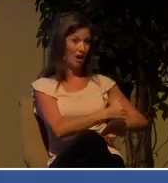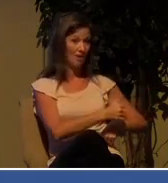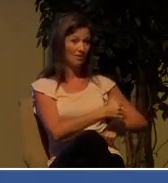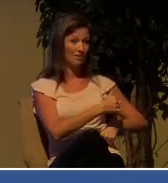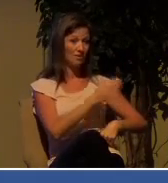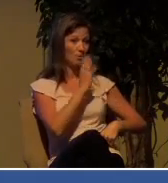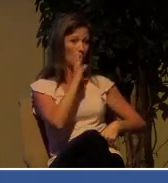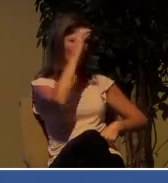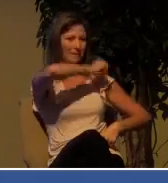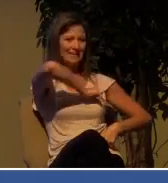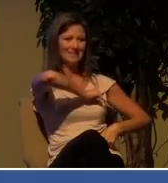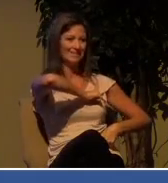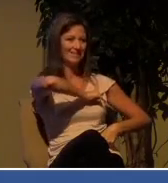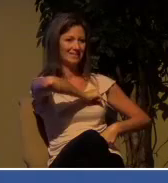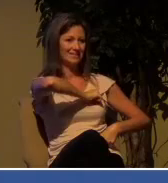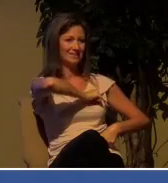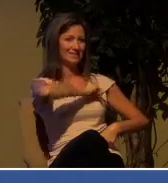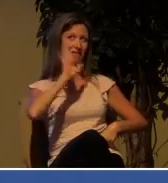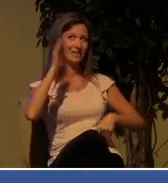out.